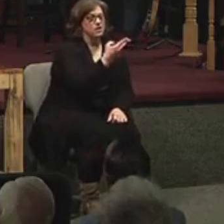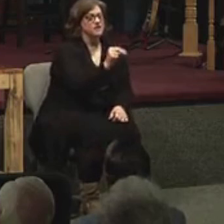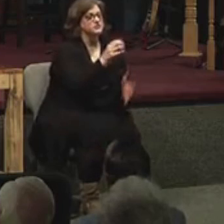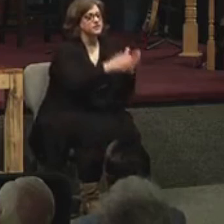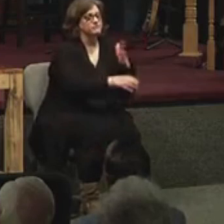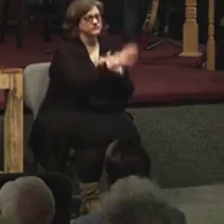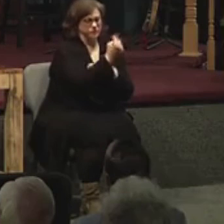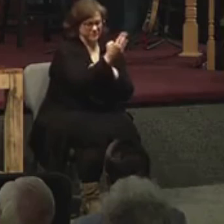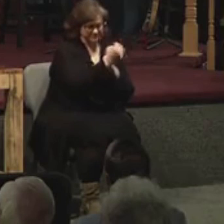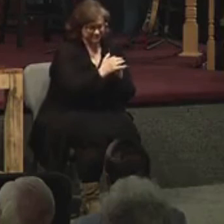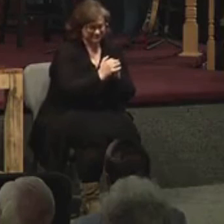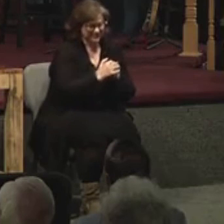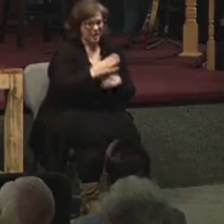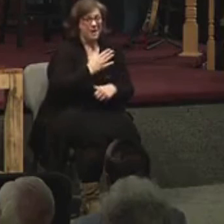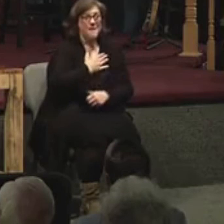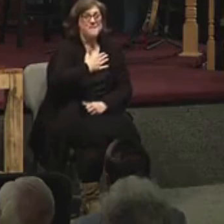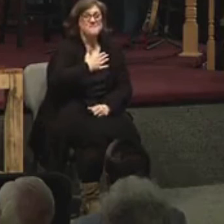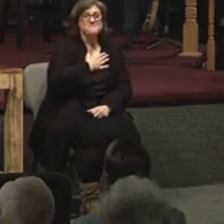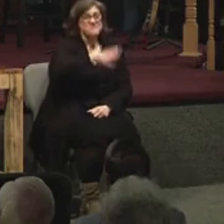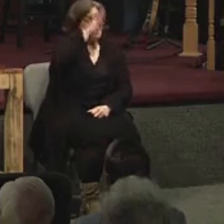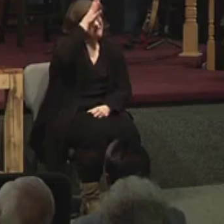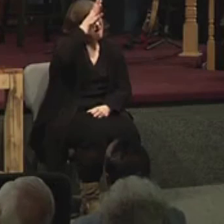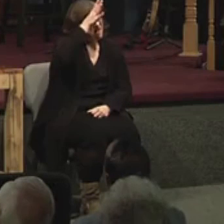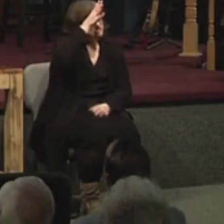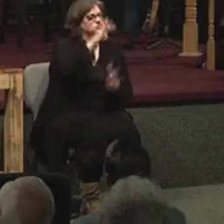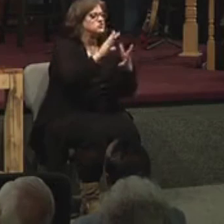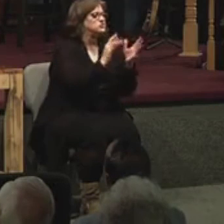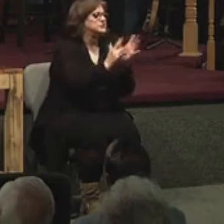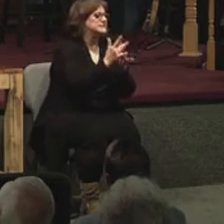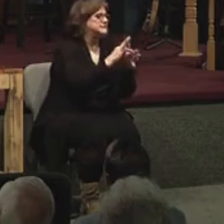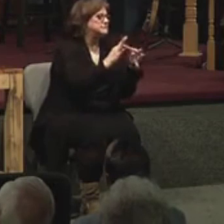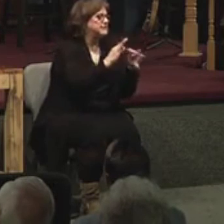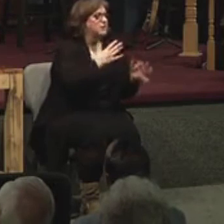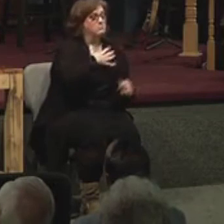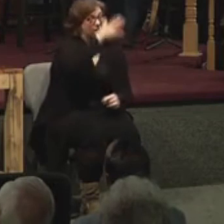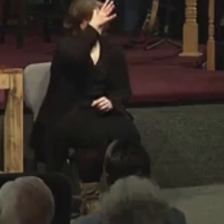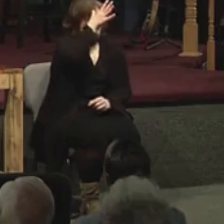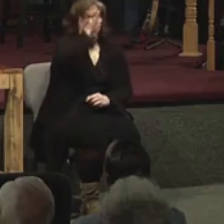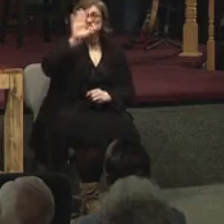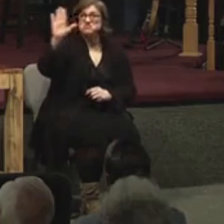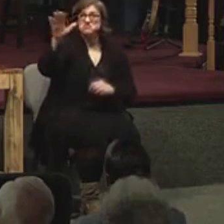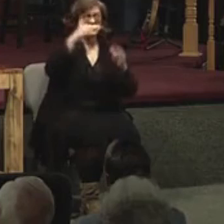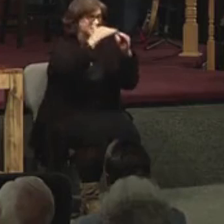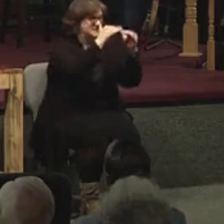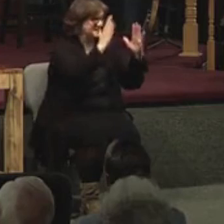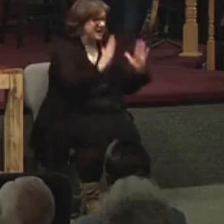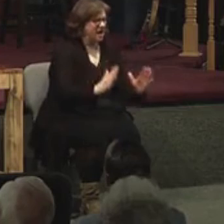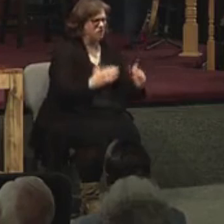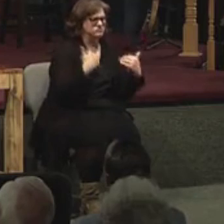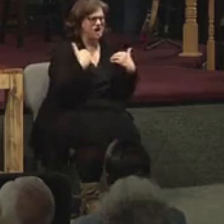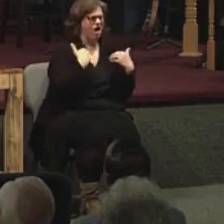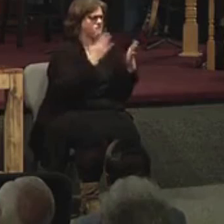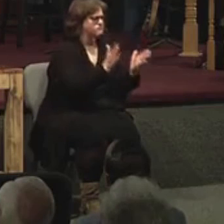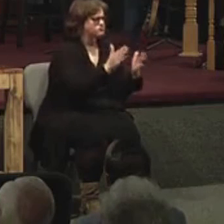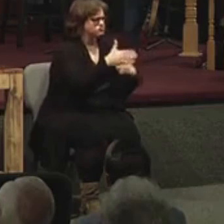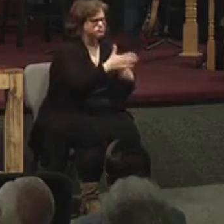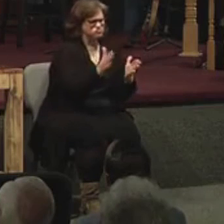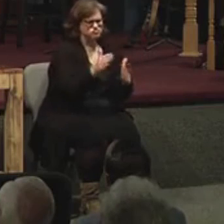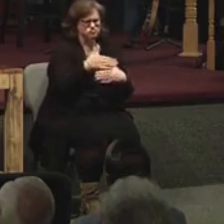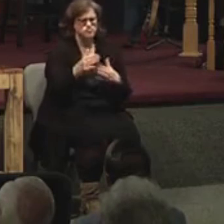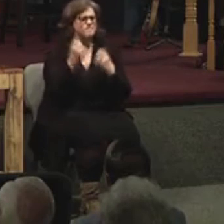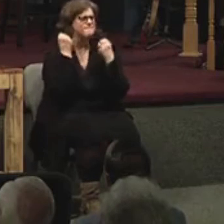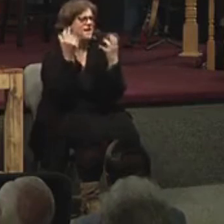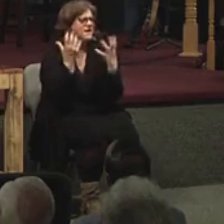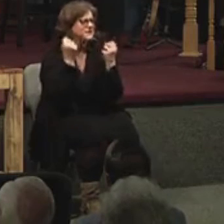2. My Father's house has many rooms. If that were not so, would I have told you that I am going to prepare